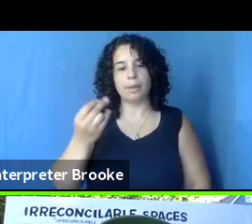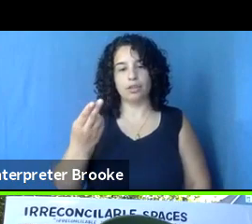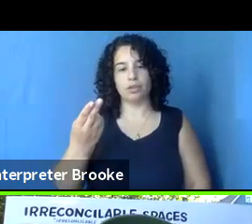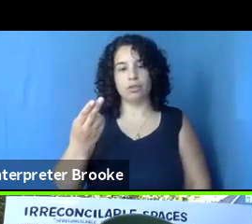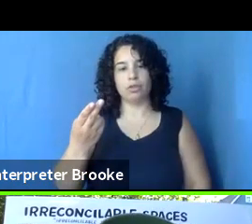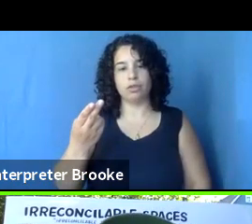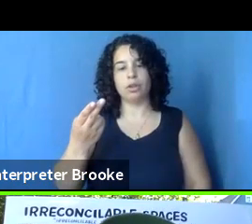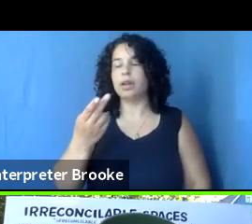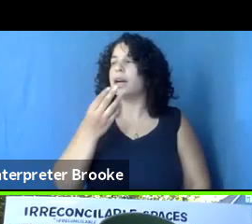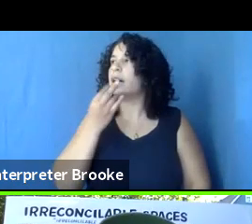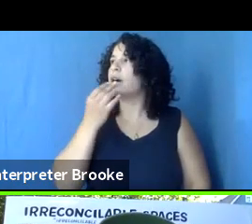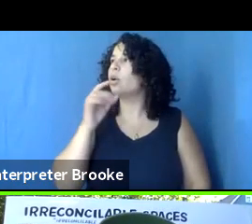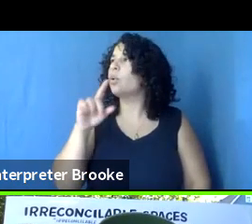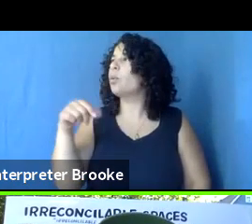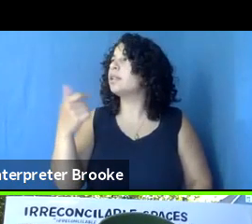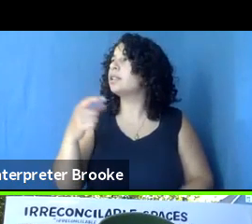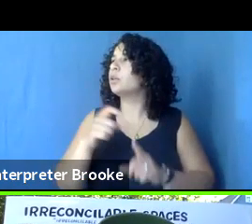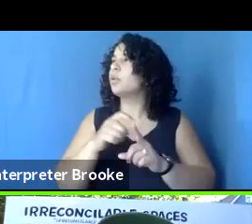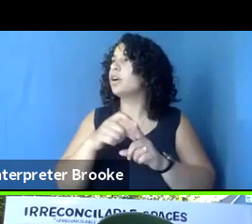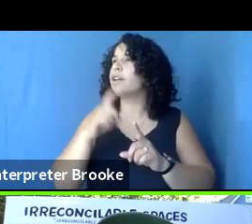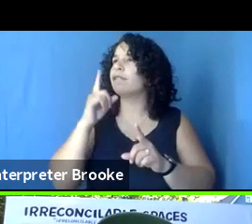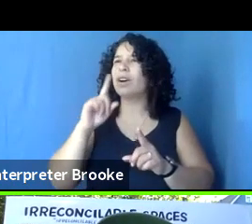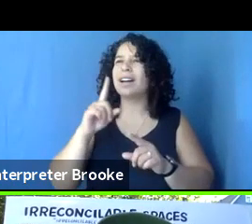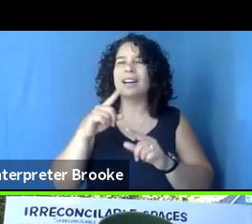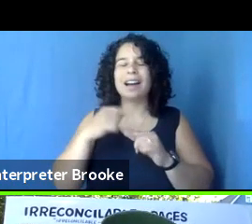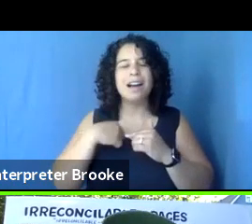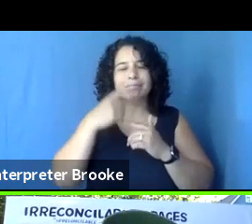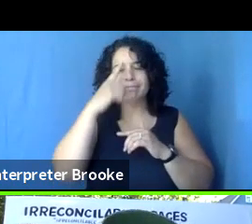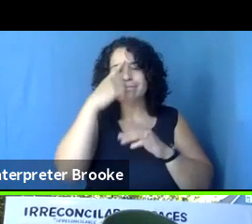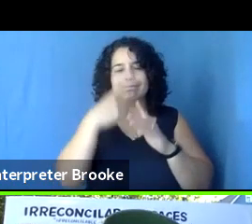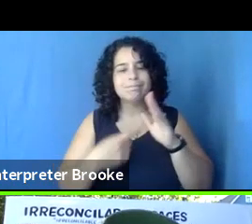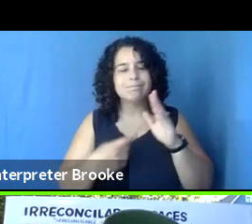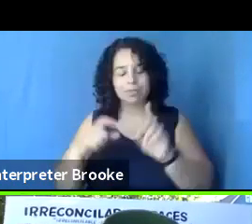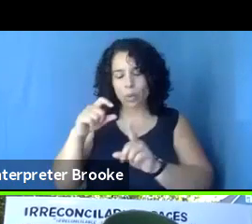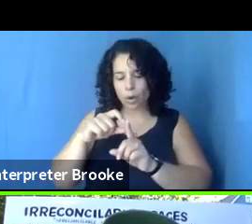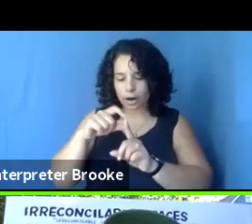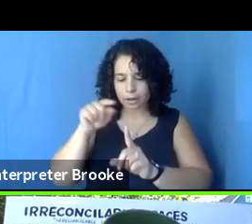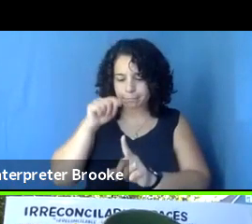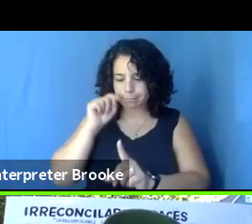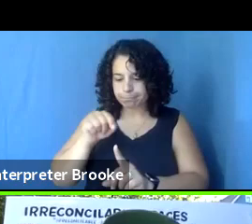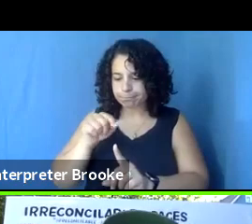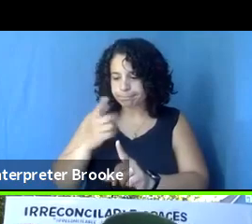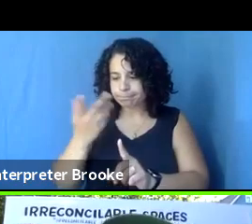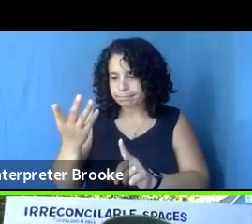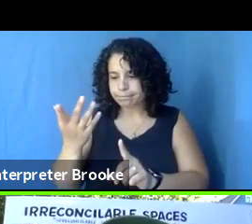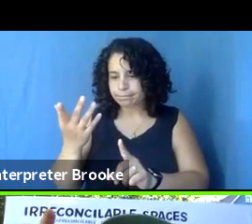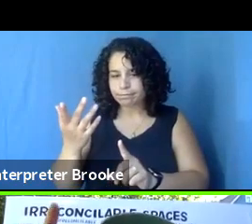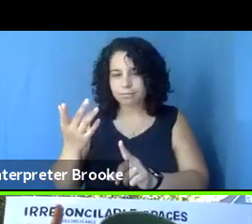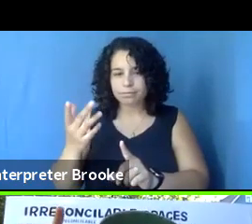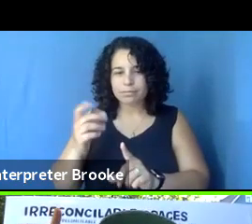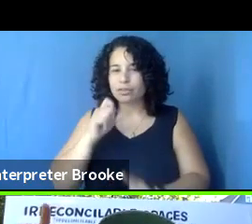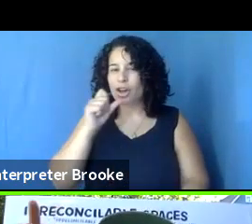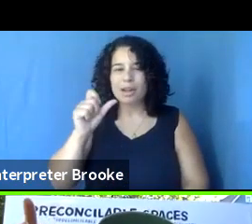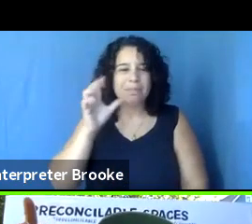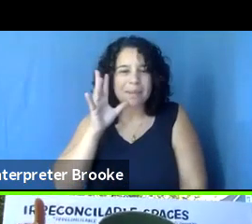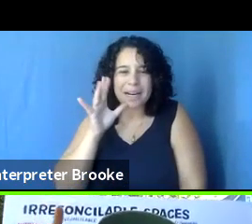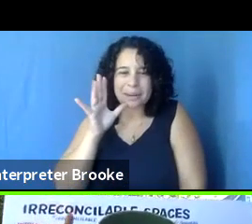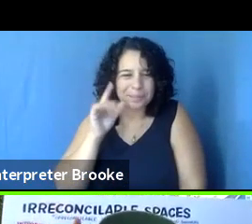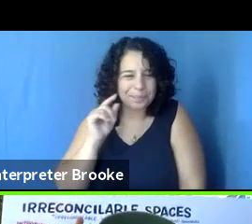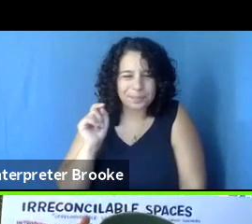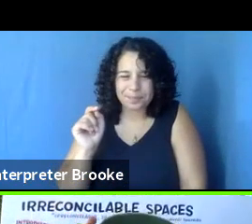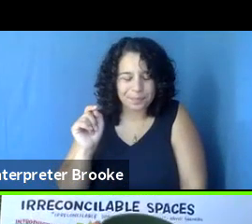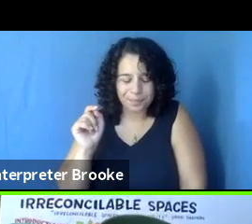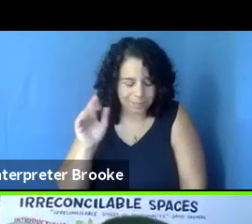Squamish, what's the word for, I'm just forgetting that word. Not mother,